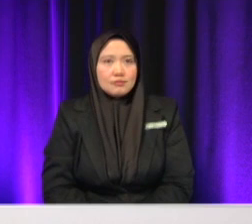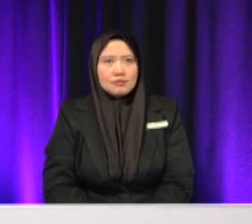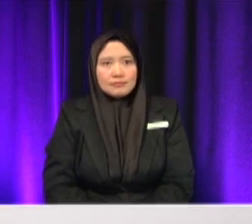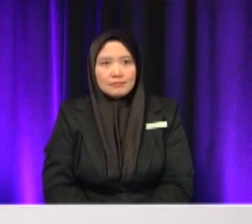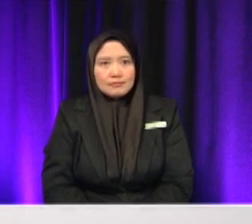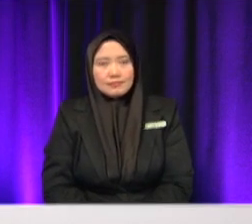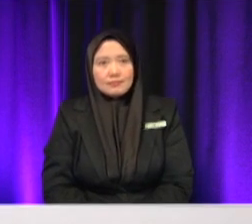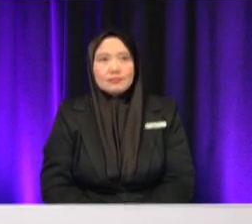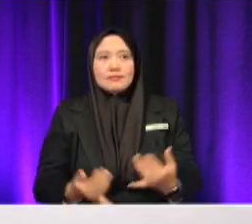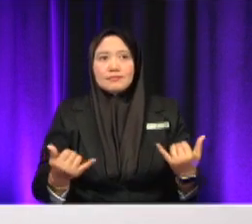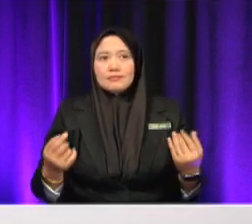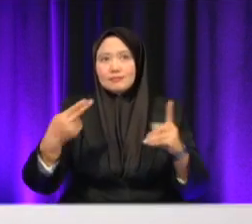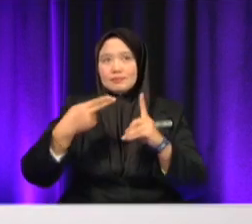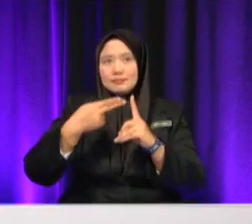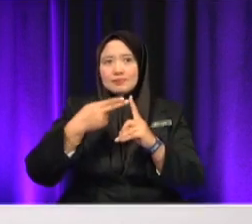Husna. Okay.